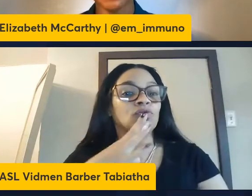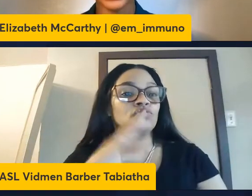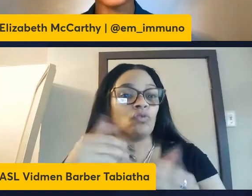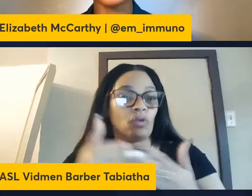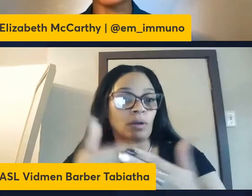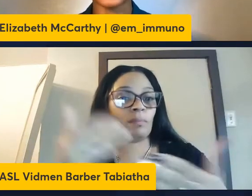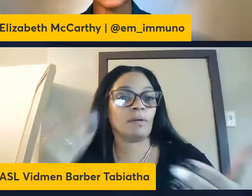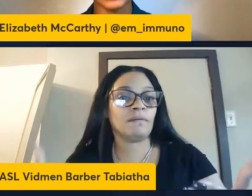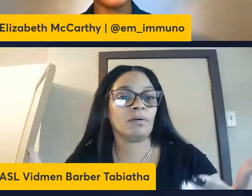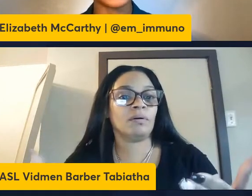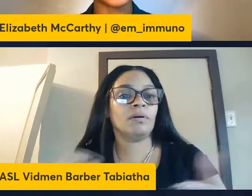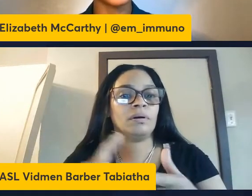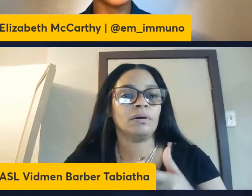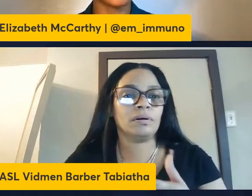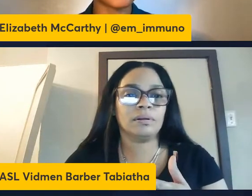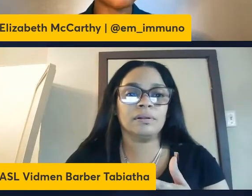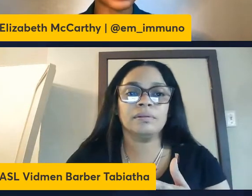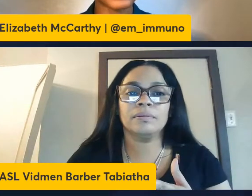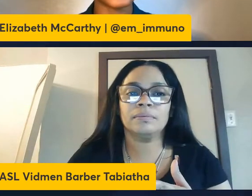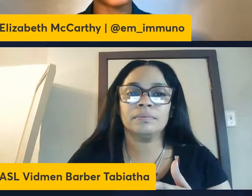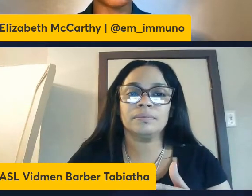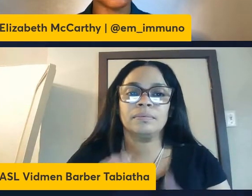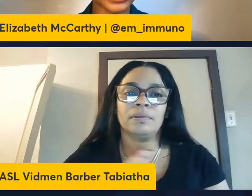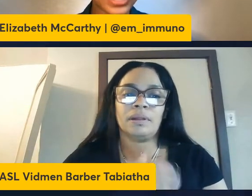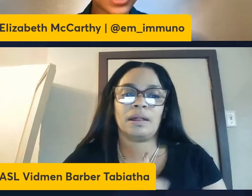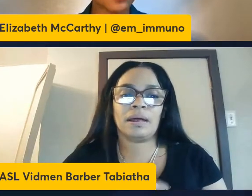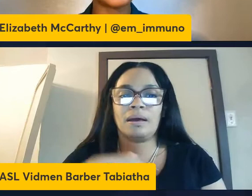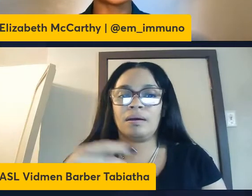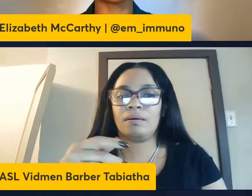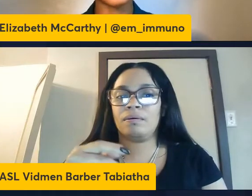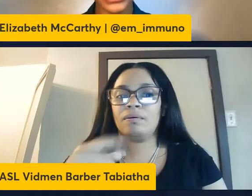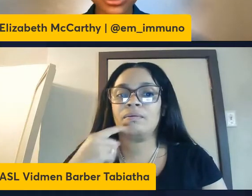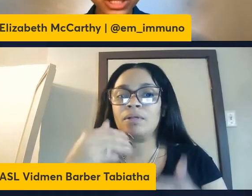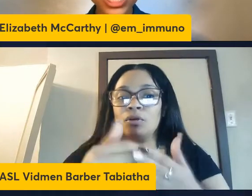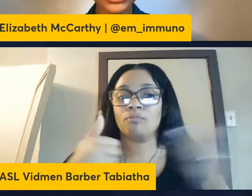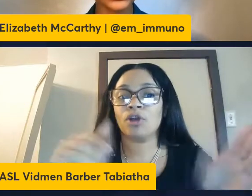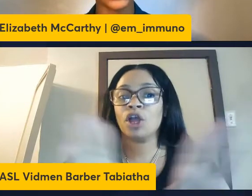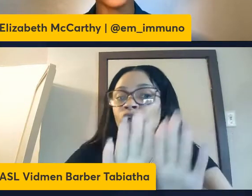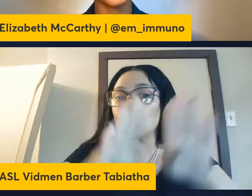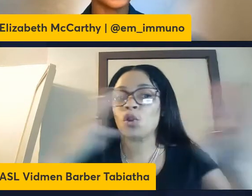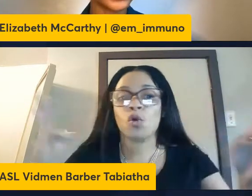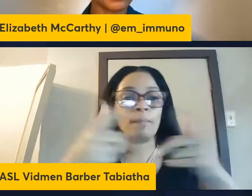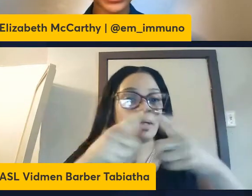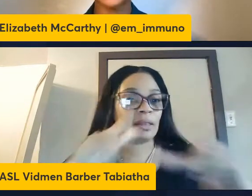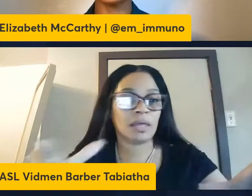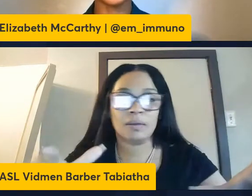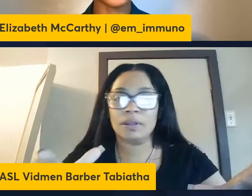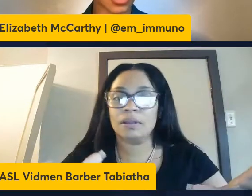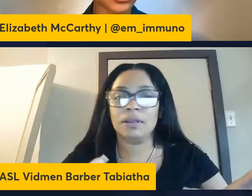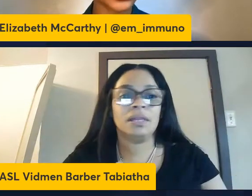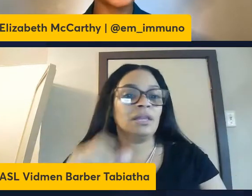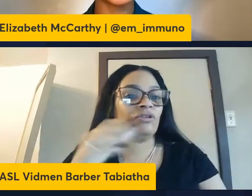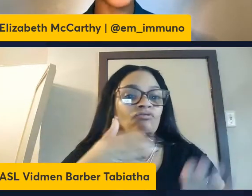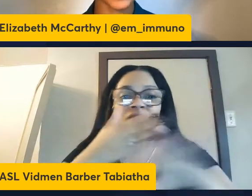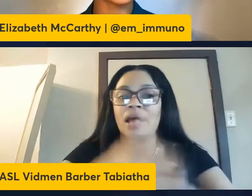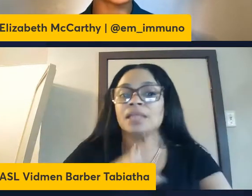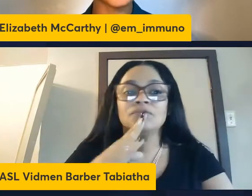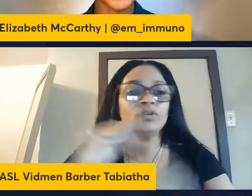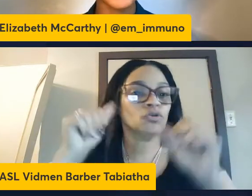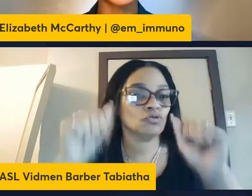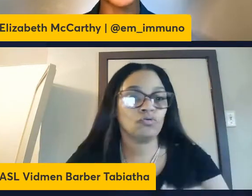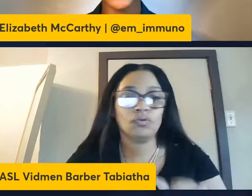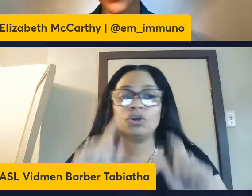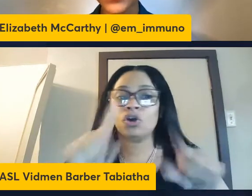like R, Python, and MATLAB, is that R and Python are free open source languages. So right after this talk, you could go